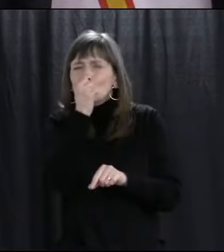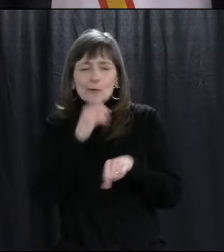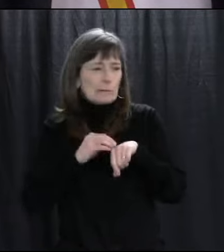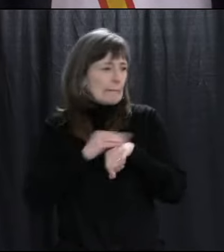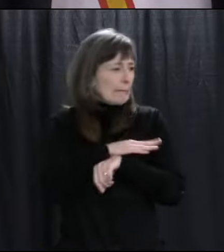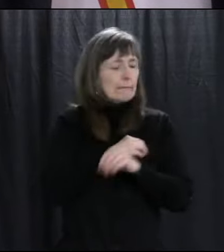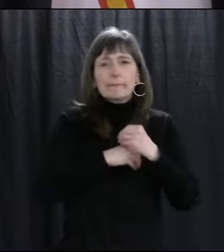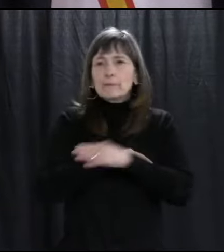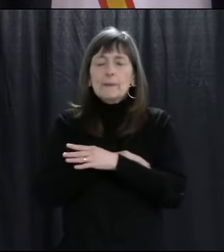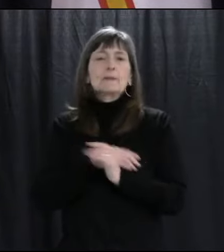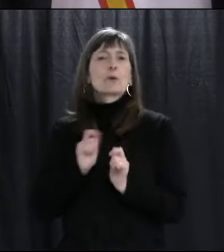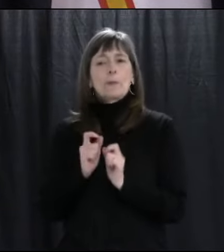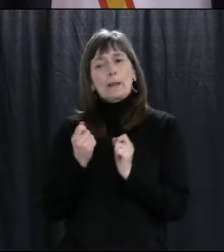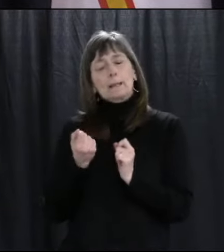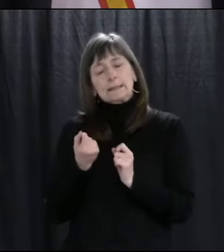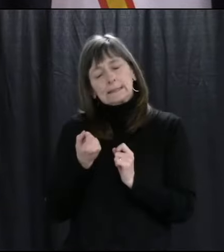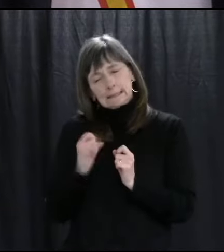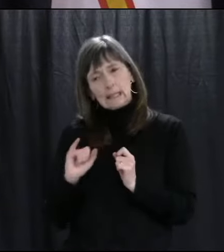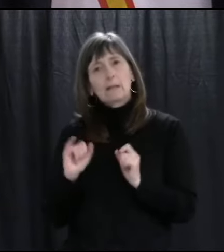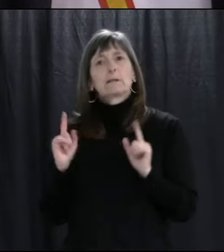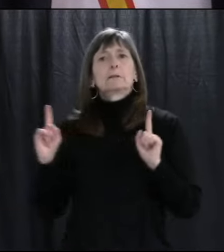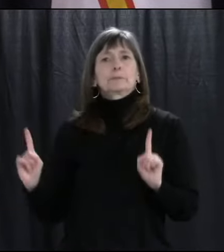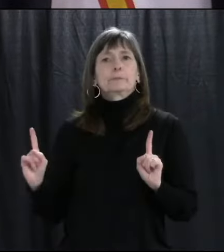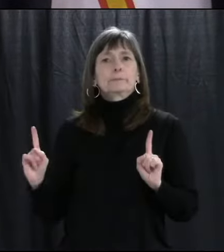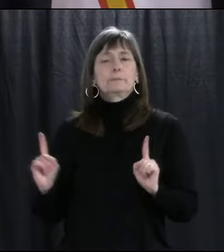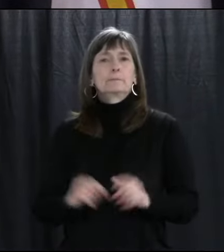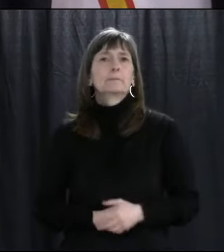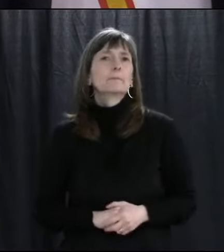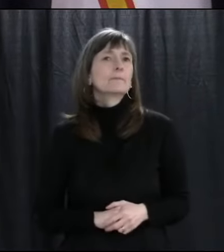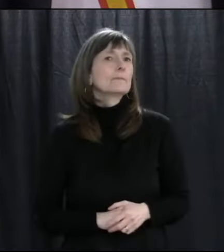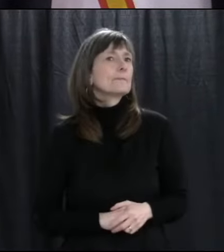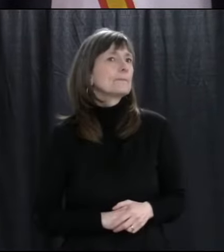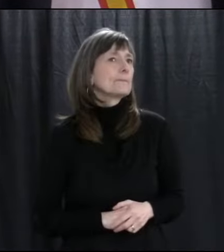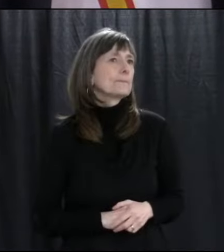you'd want to maintain that social distancing.